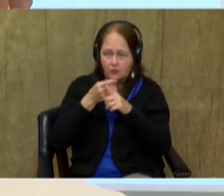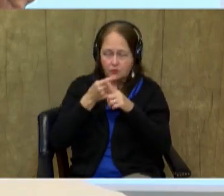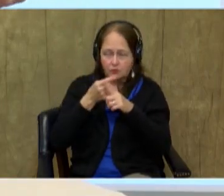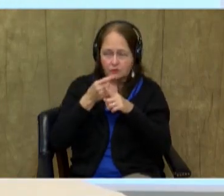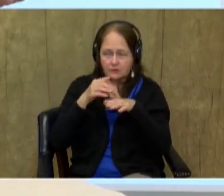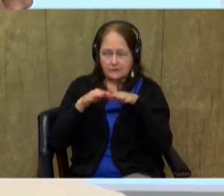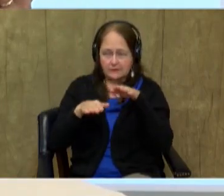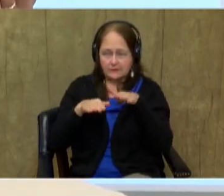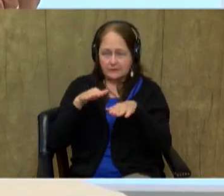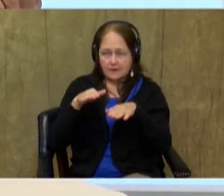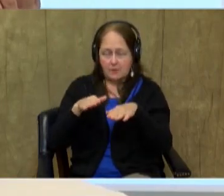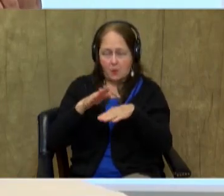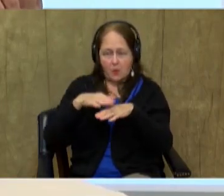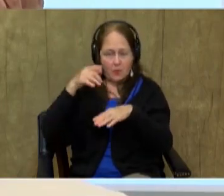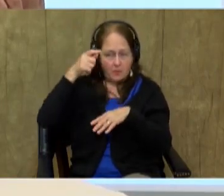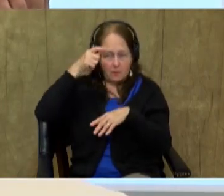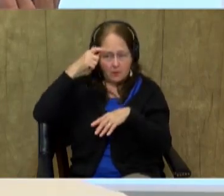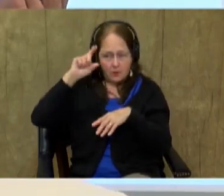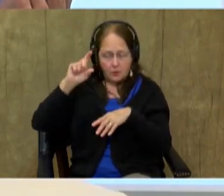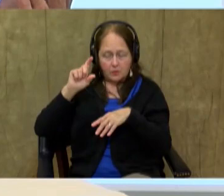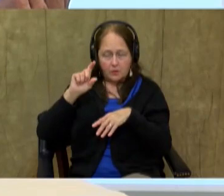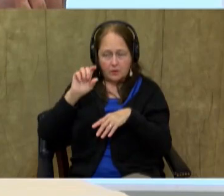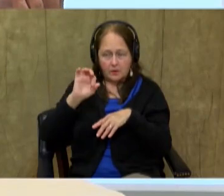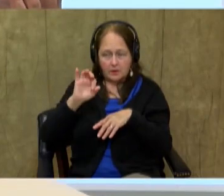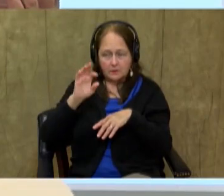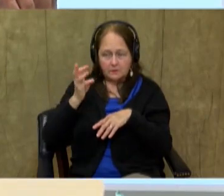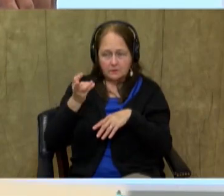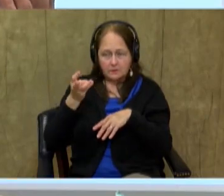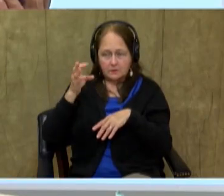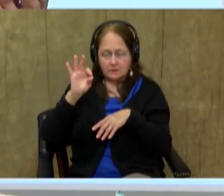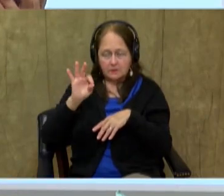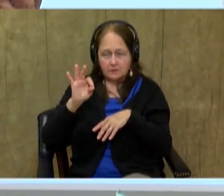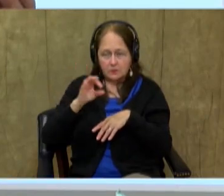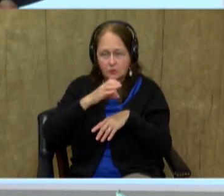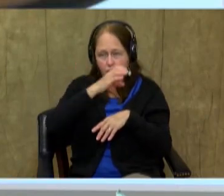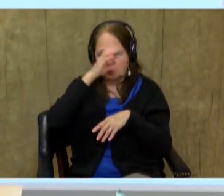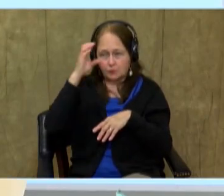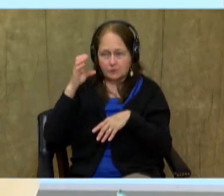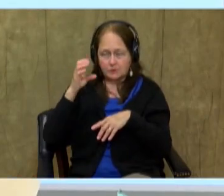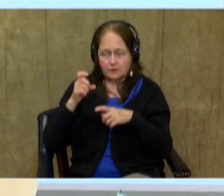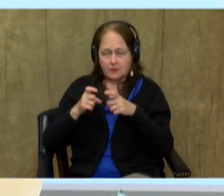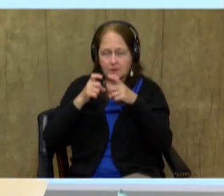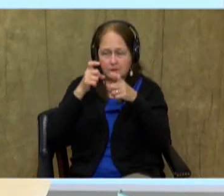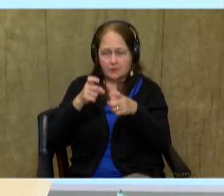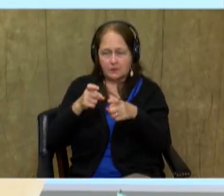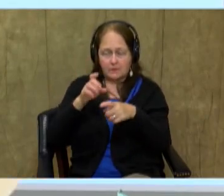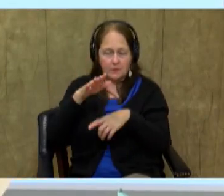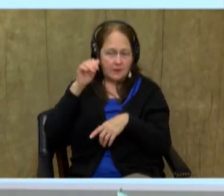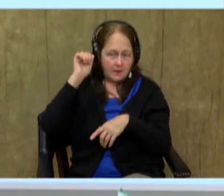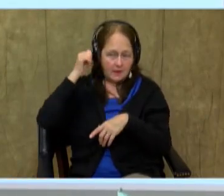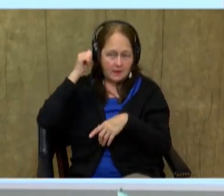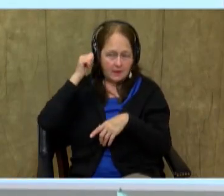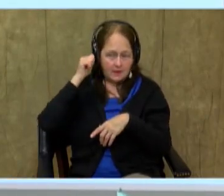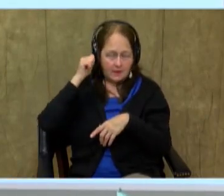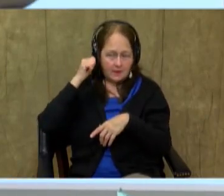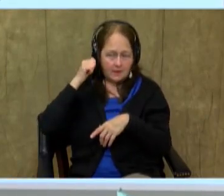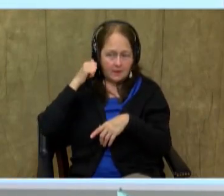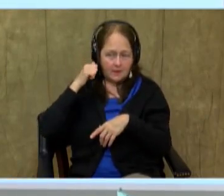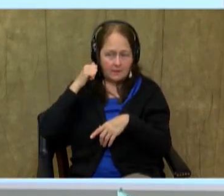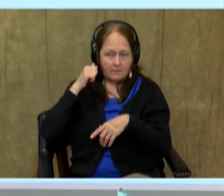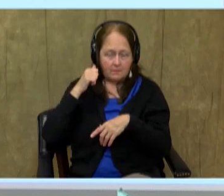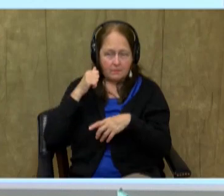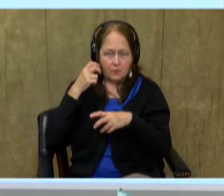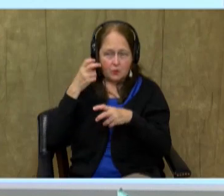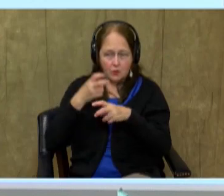moon. Recorded and printed in 1969. This was actually a Christmas gift that an aunt gave me for Christmas one time. It's